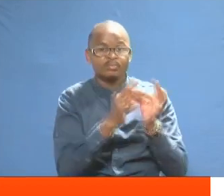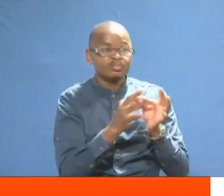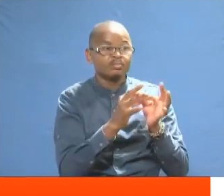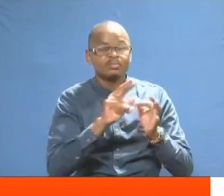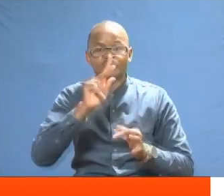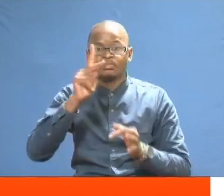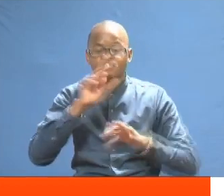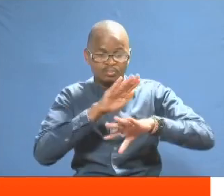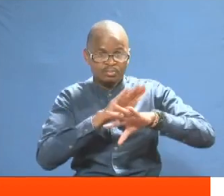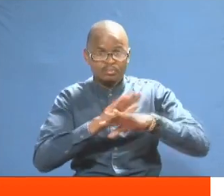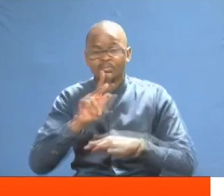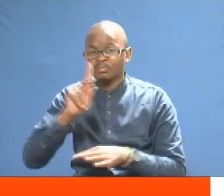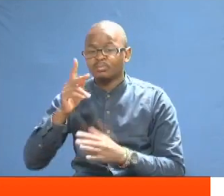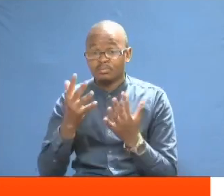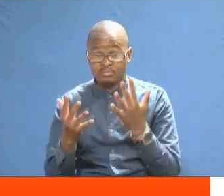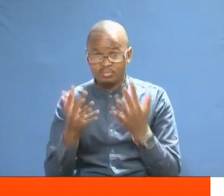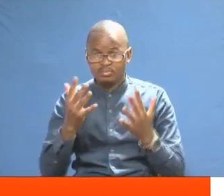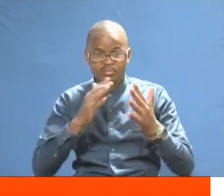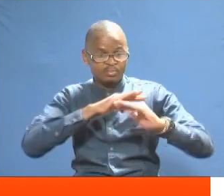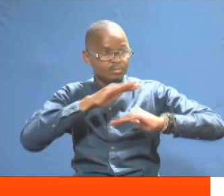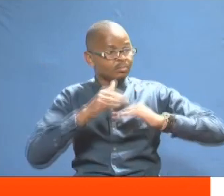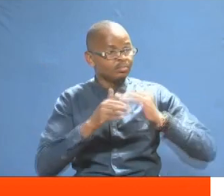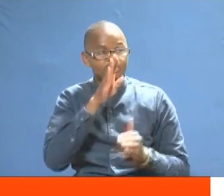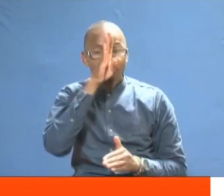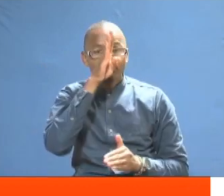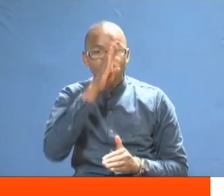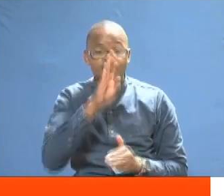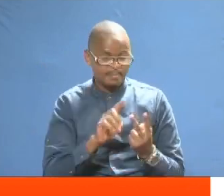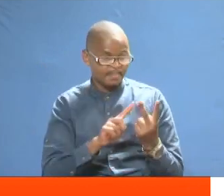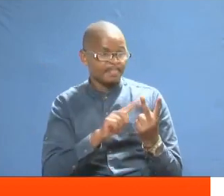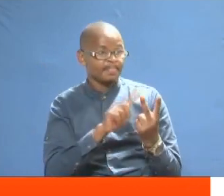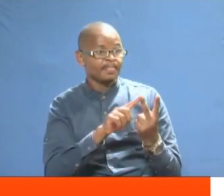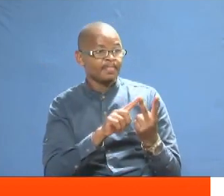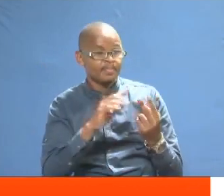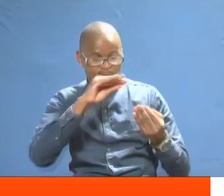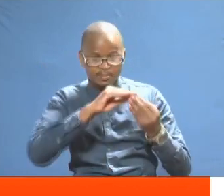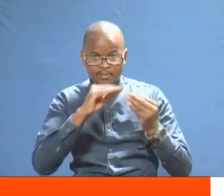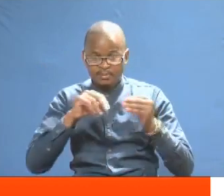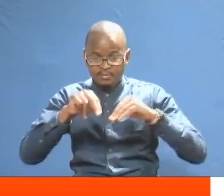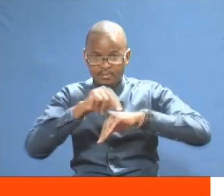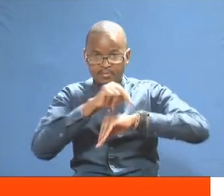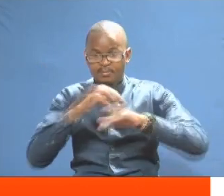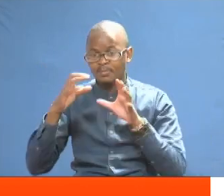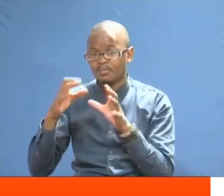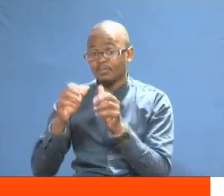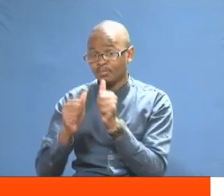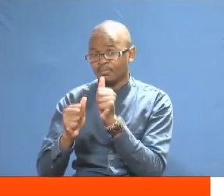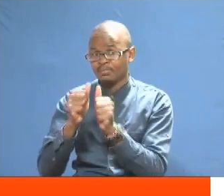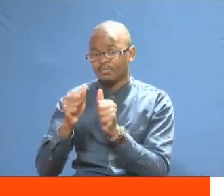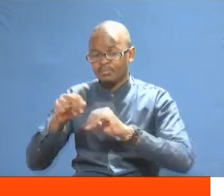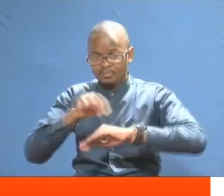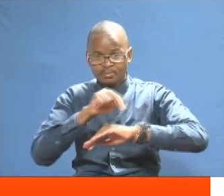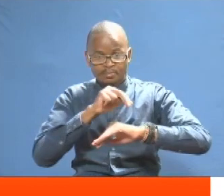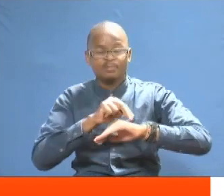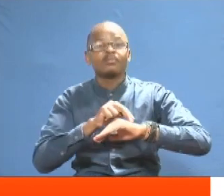a prosperous Kenya where everybody will be. And the second point was to create a national party which has a